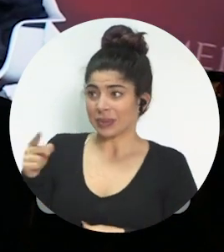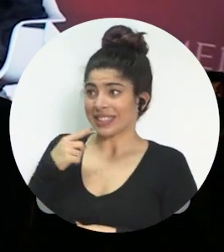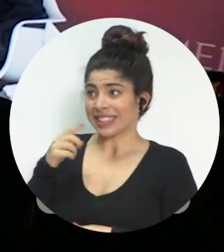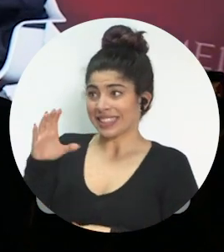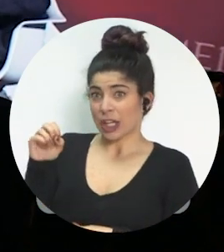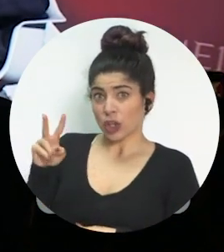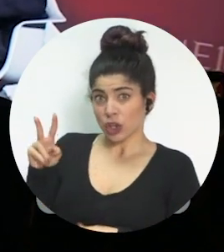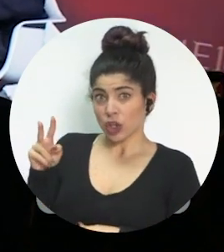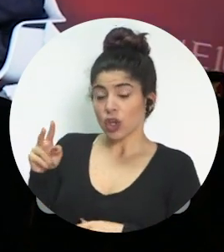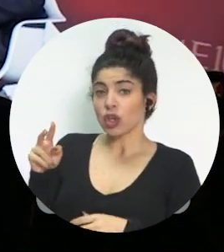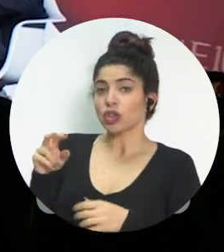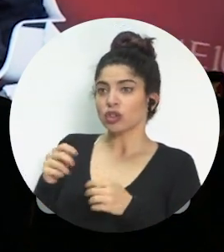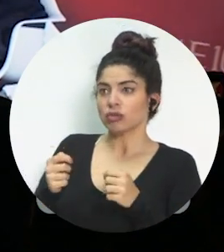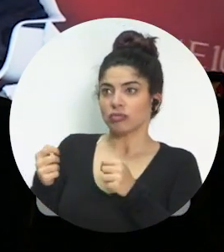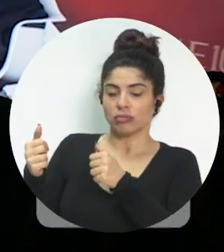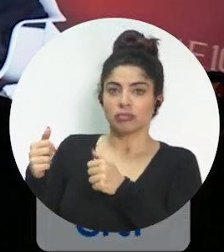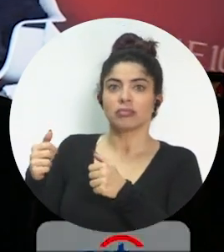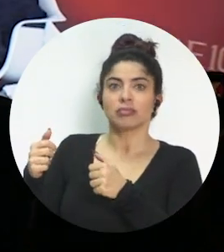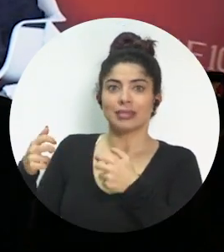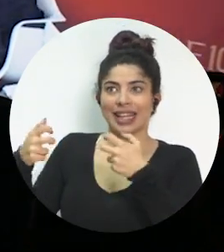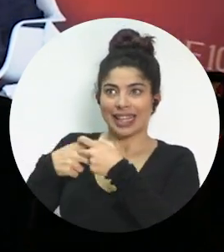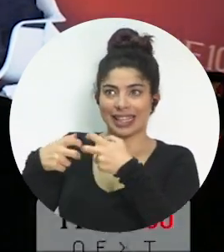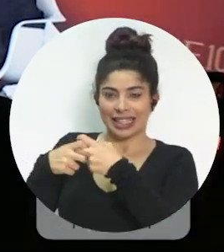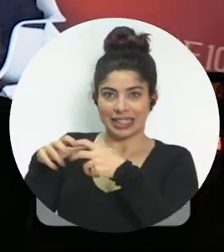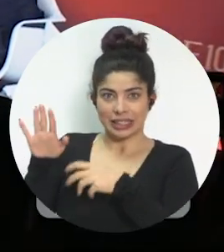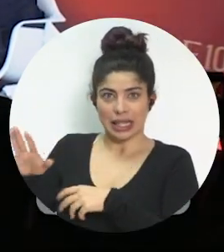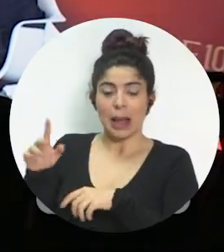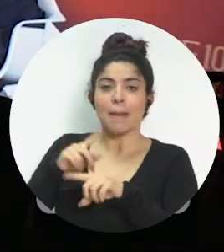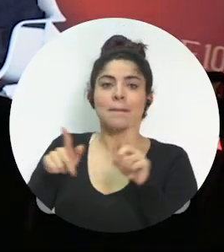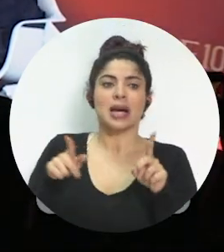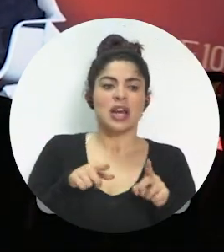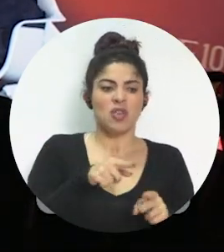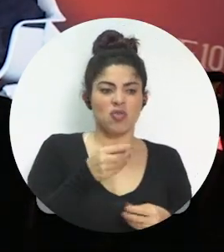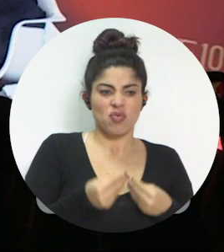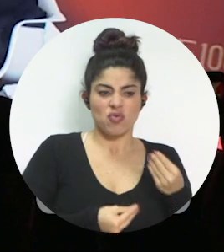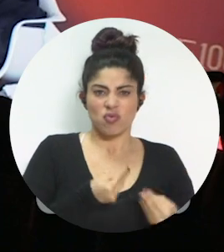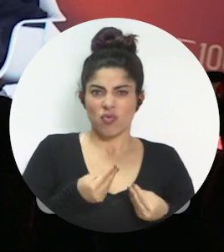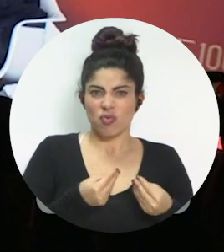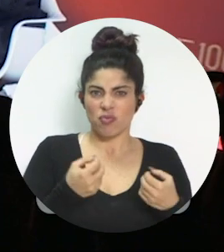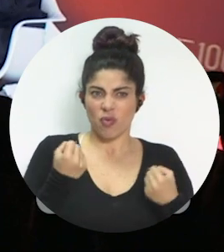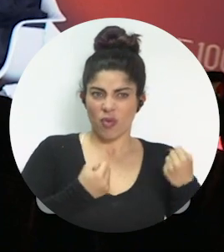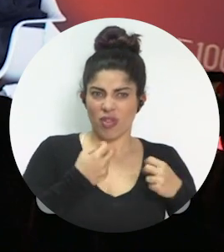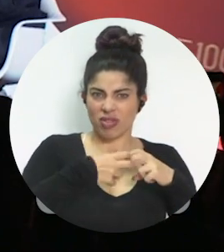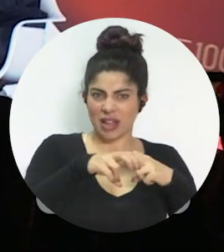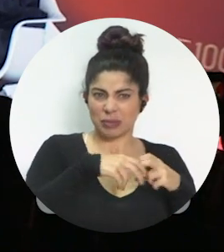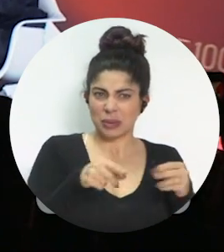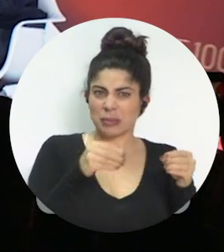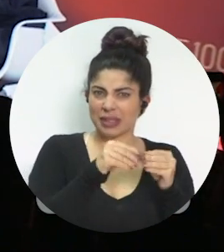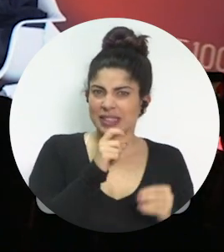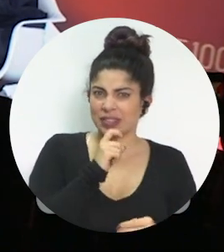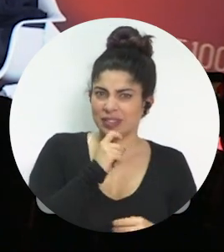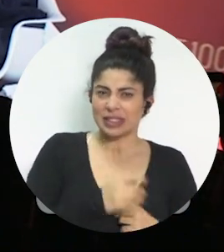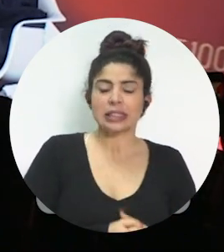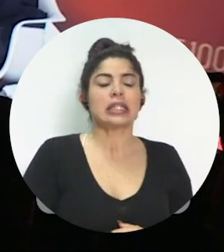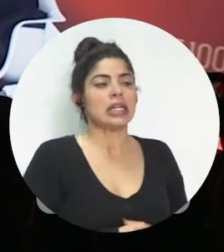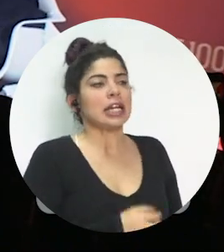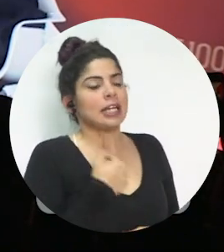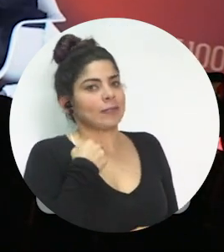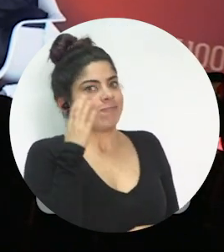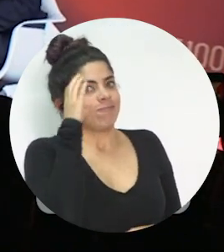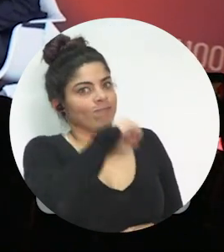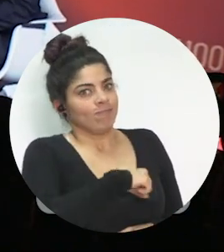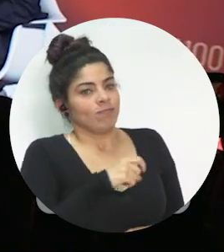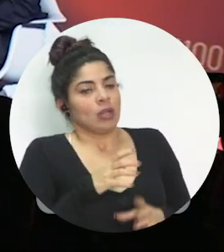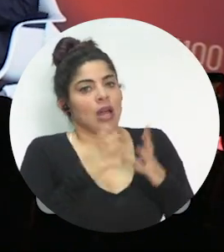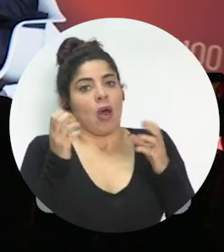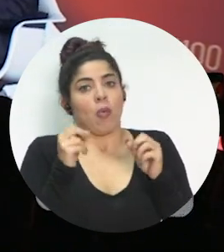bus or people use motorcycles. You've mentioned, you know, you've decarbonized the electric grid, but the roads, transport is much more difficult. How